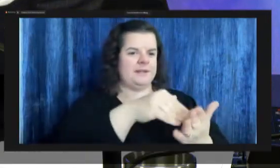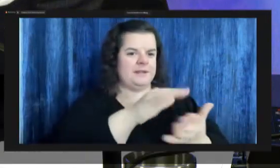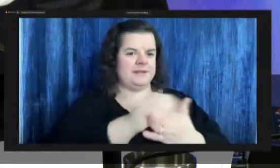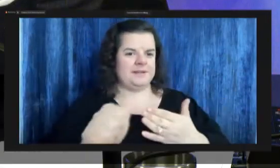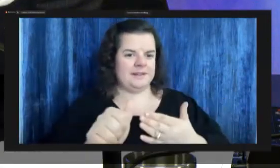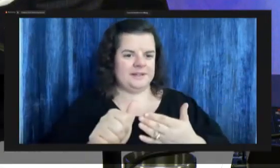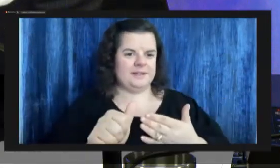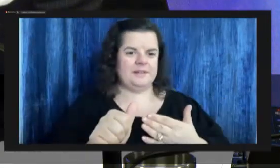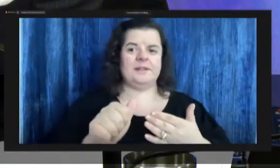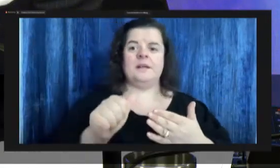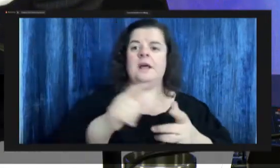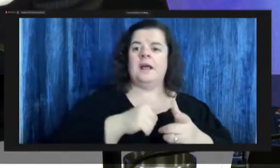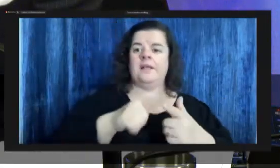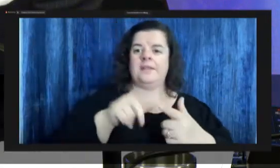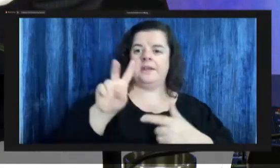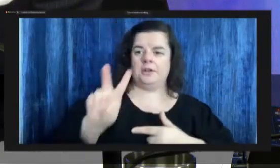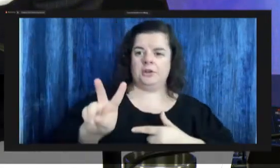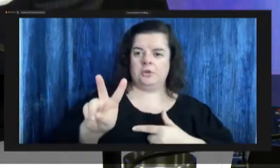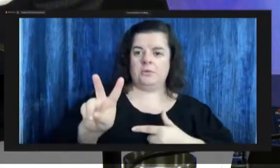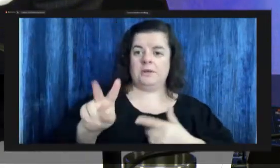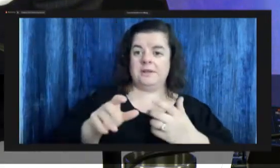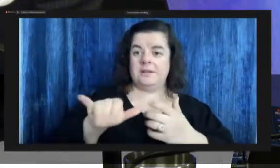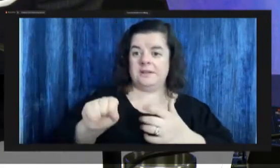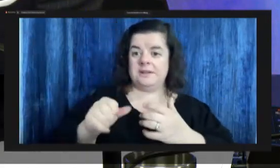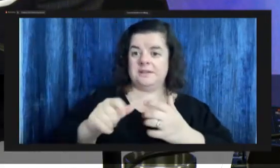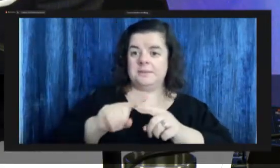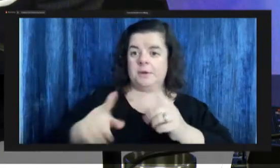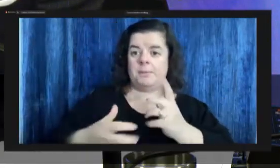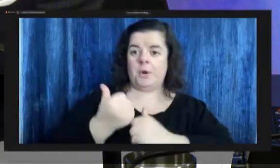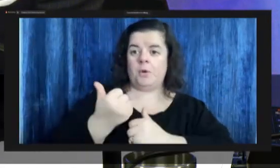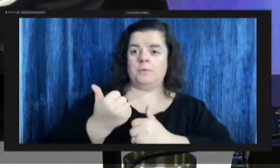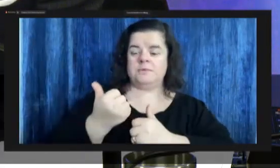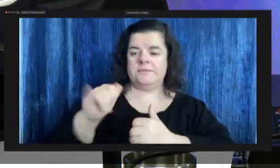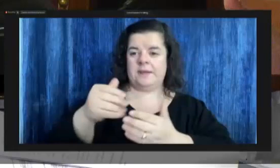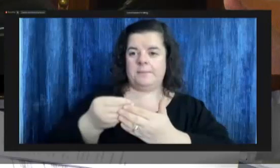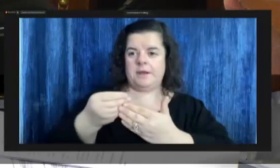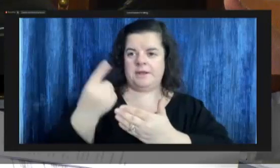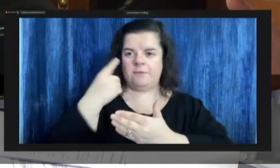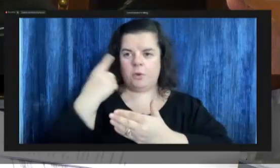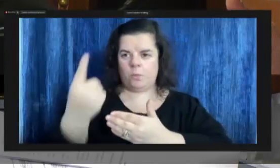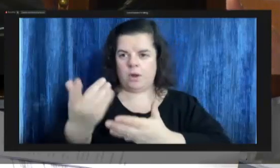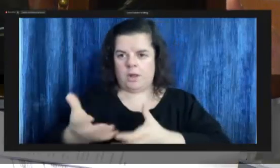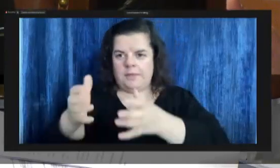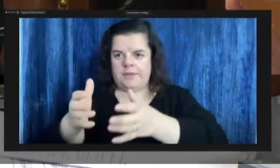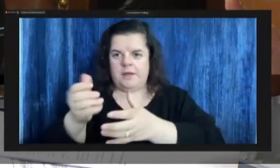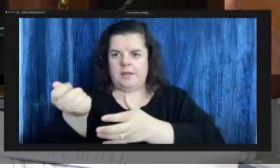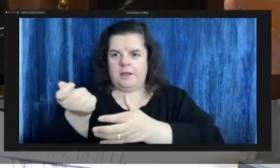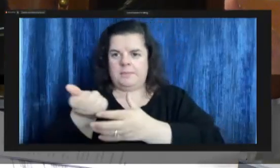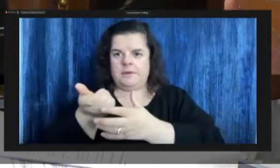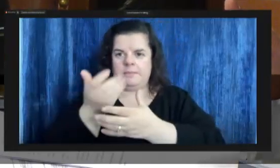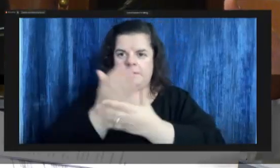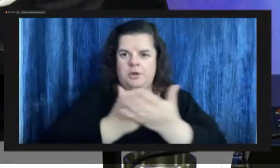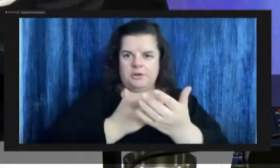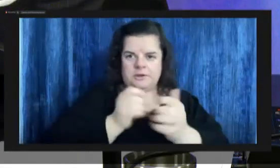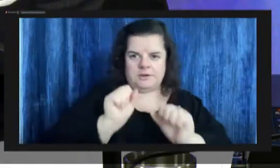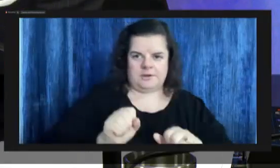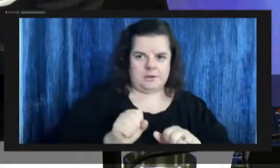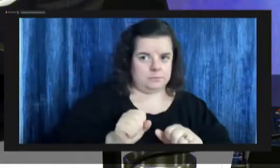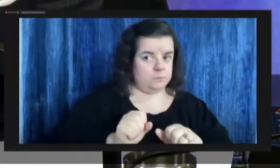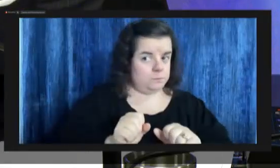two, yes, the majority of that is going into one thing. But a little portion of that could come to this.